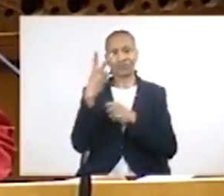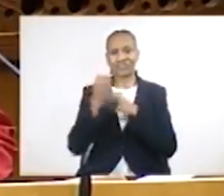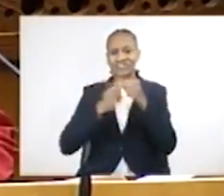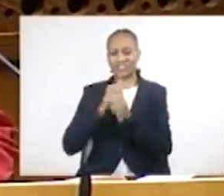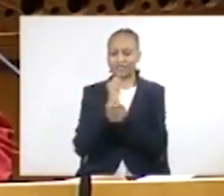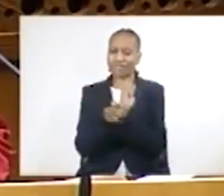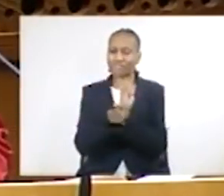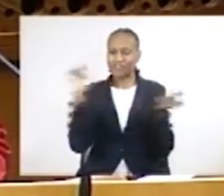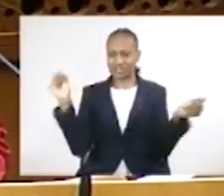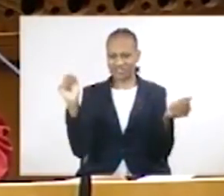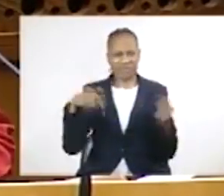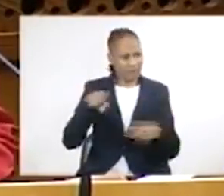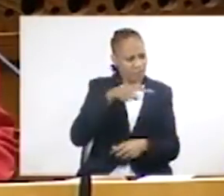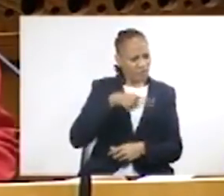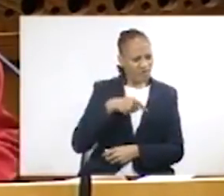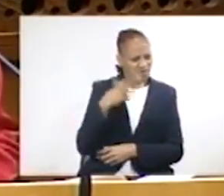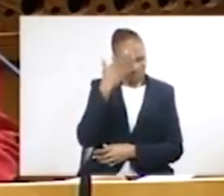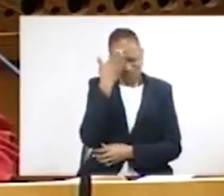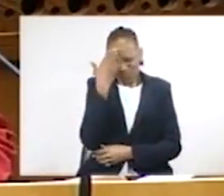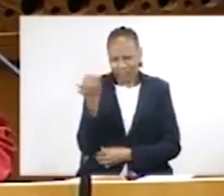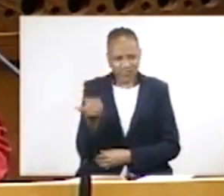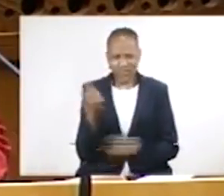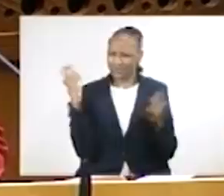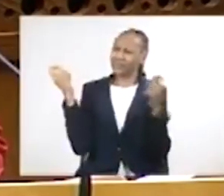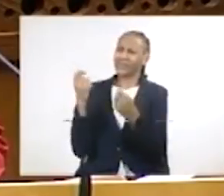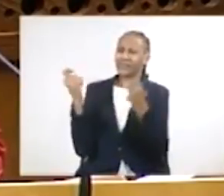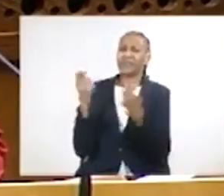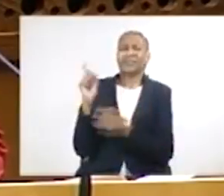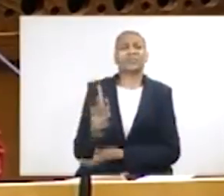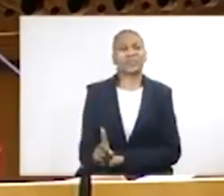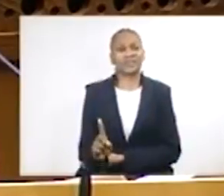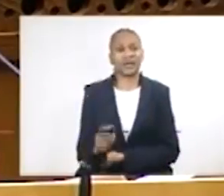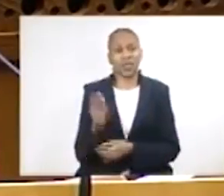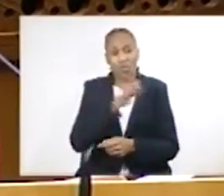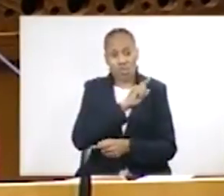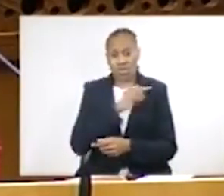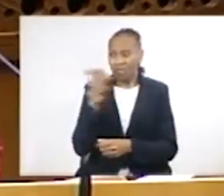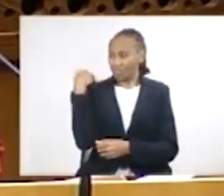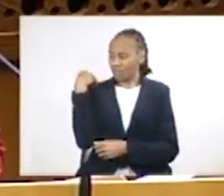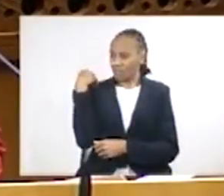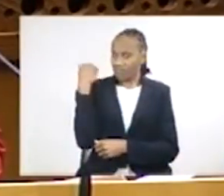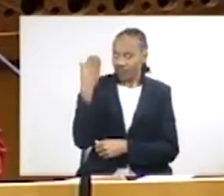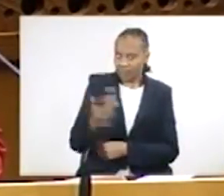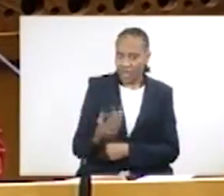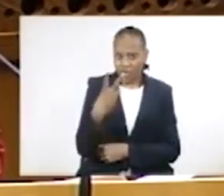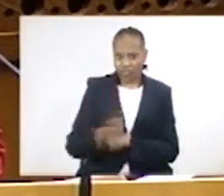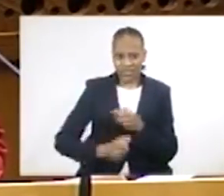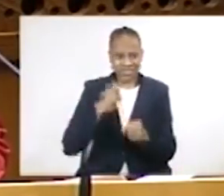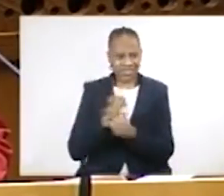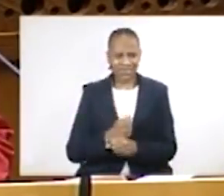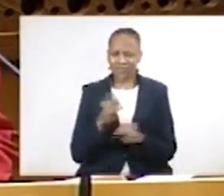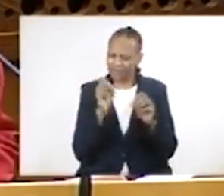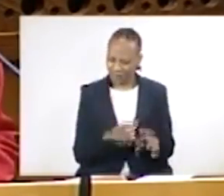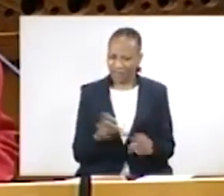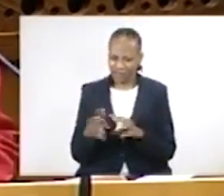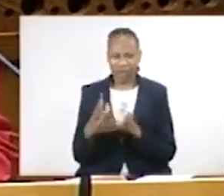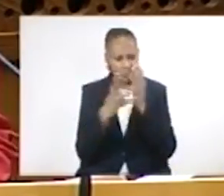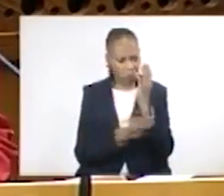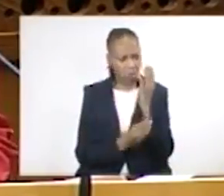500,000 jobs in 6 months, yet you failed and no one held you accountable. Our people are being called upon